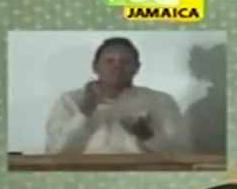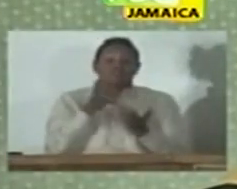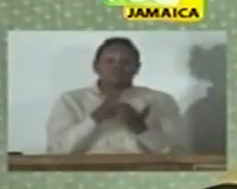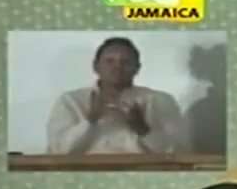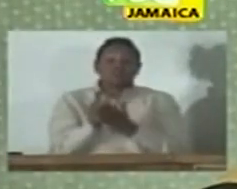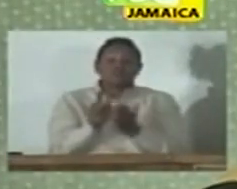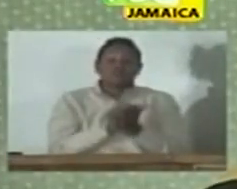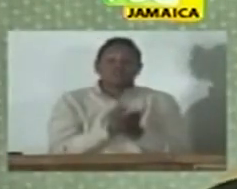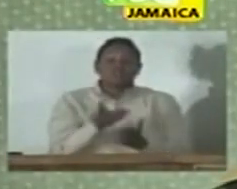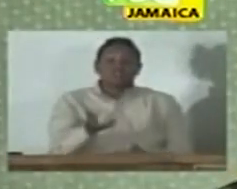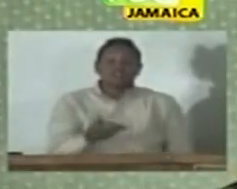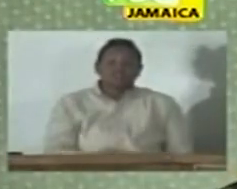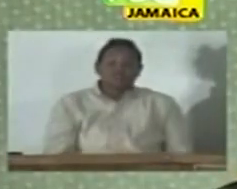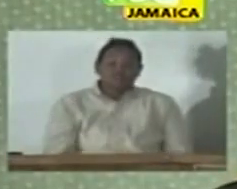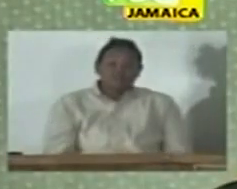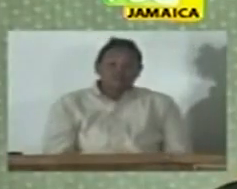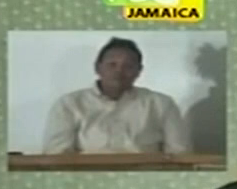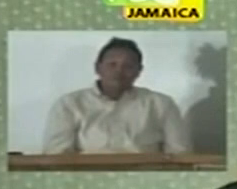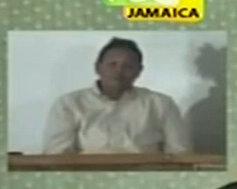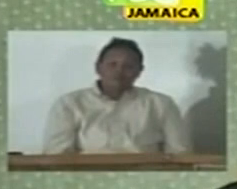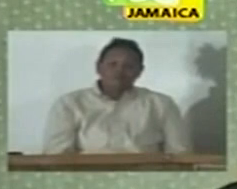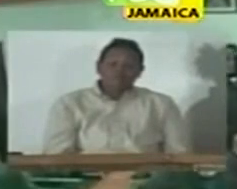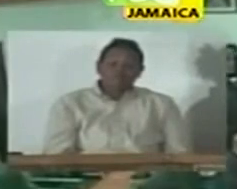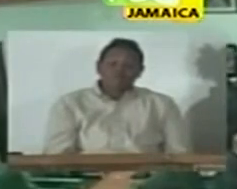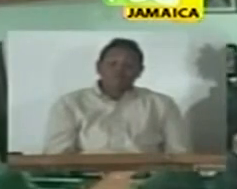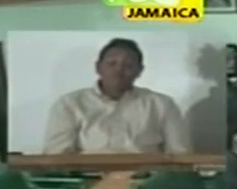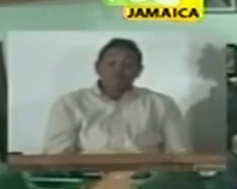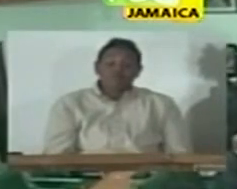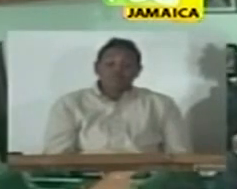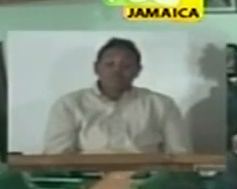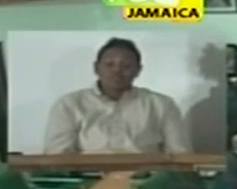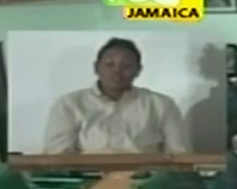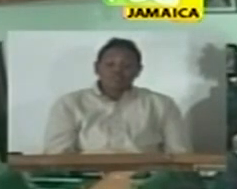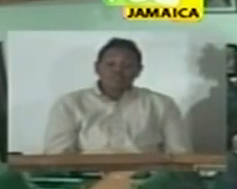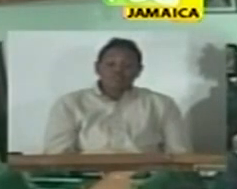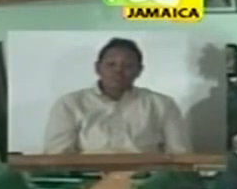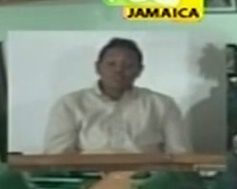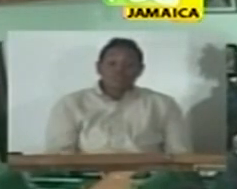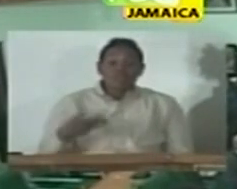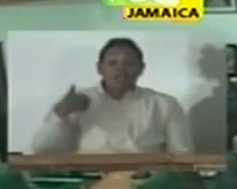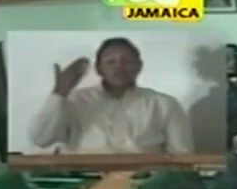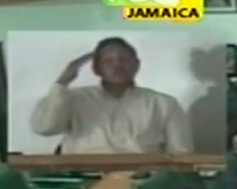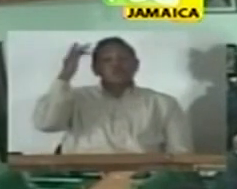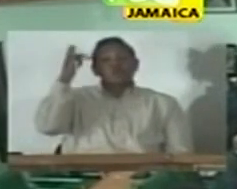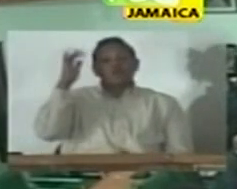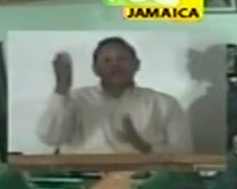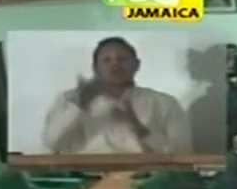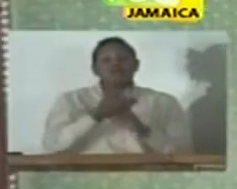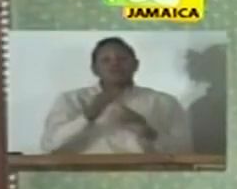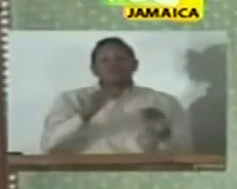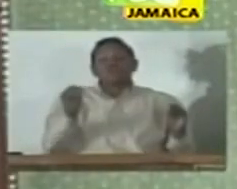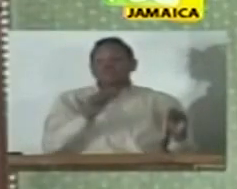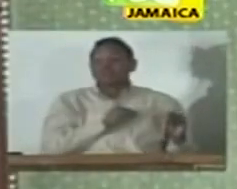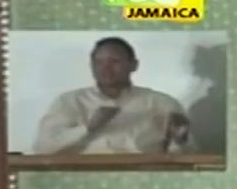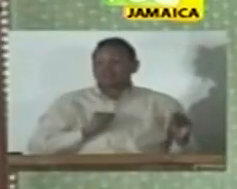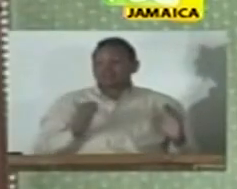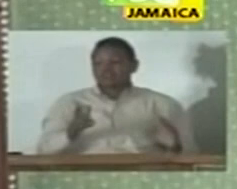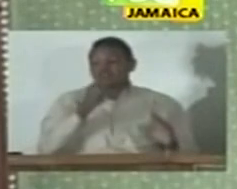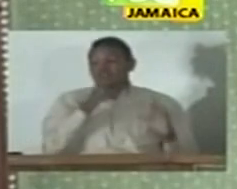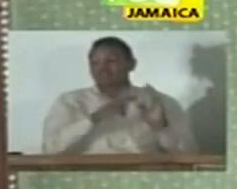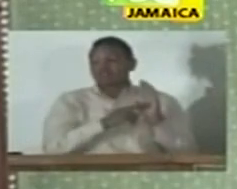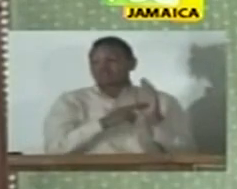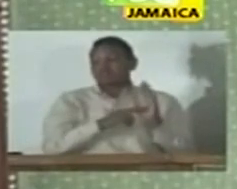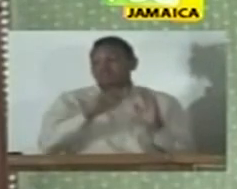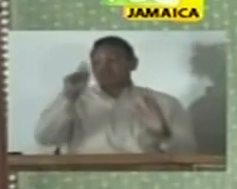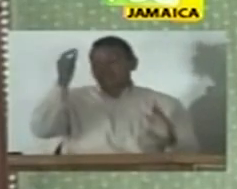legislation before you. Let me just, I don't even know why I'm even intervening in it, because none of the senators that represent the government here